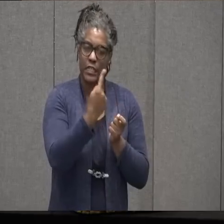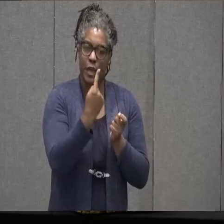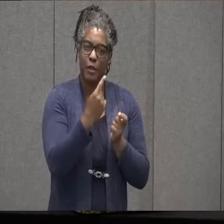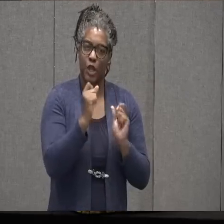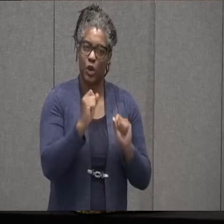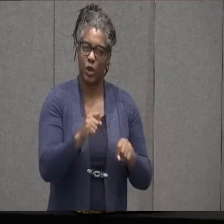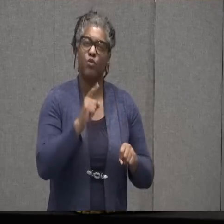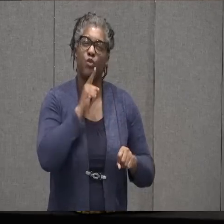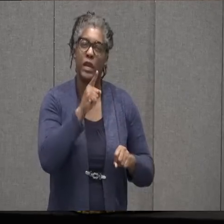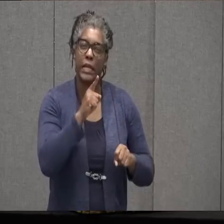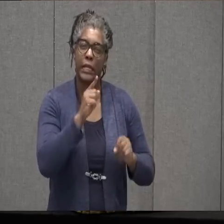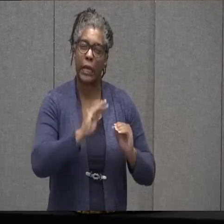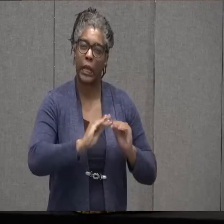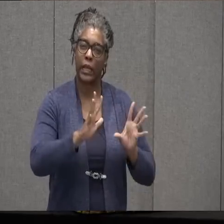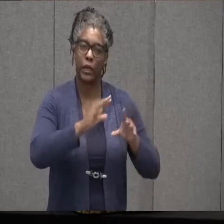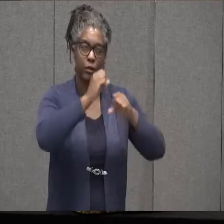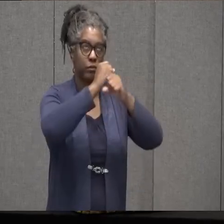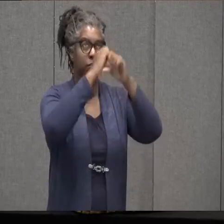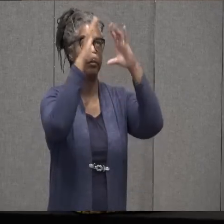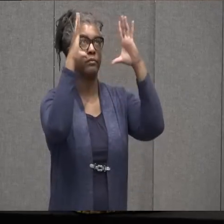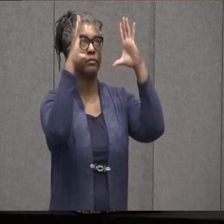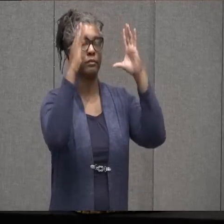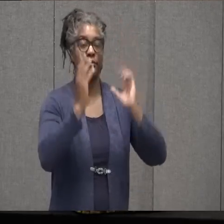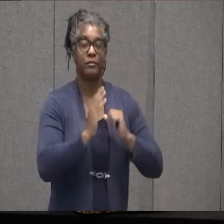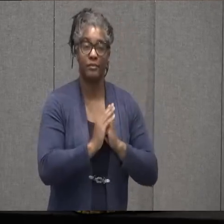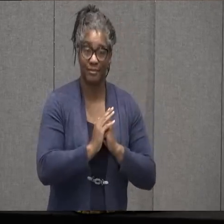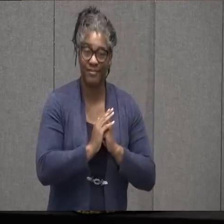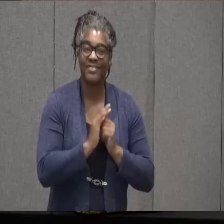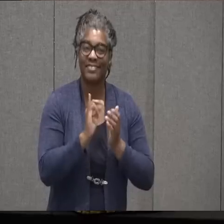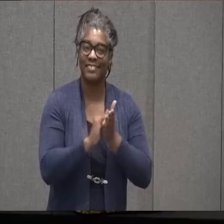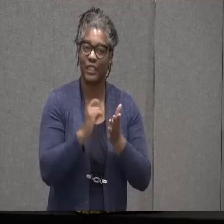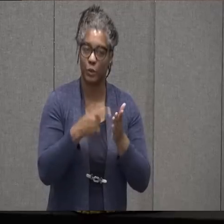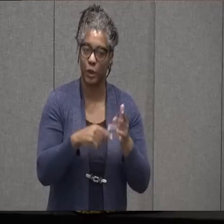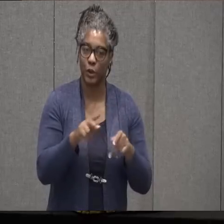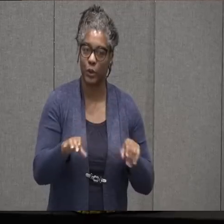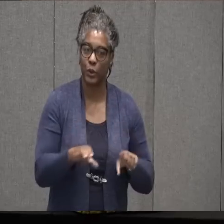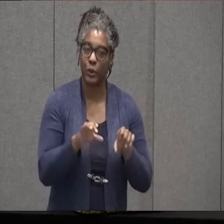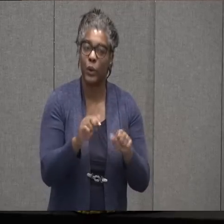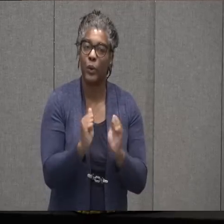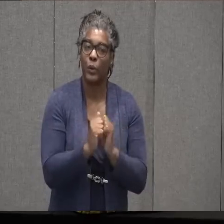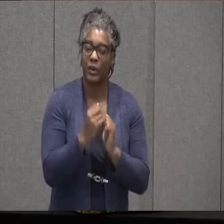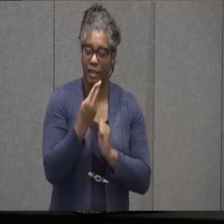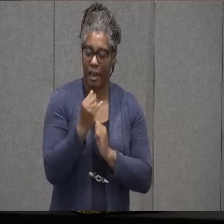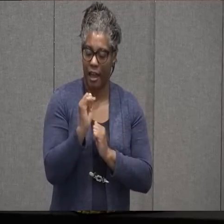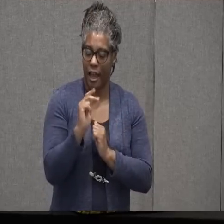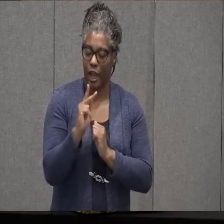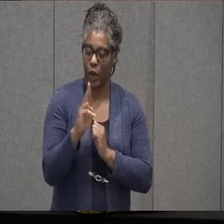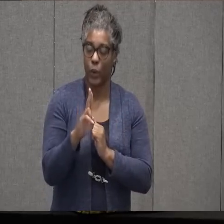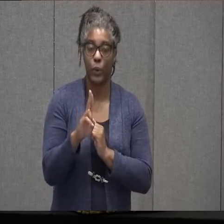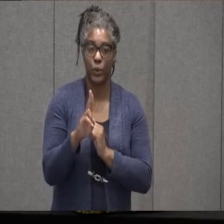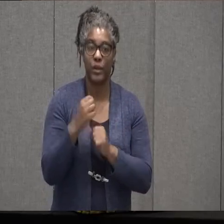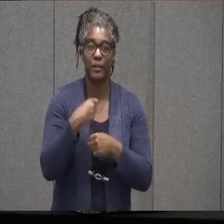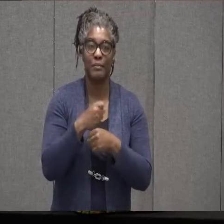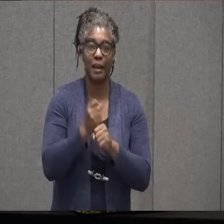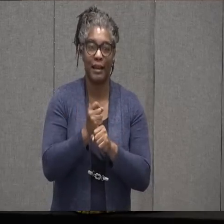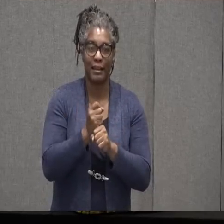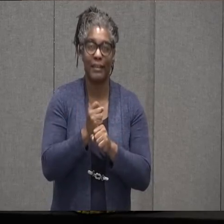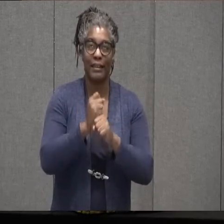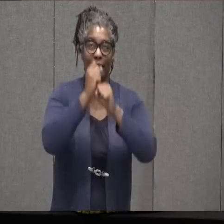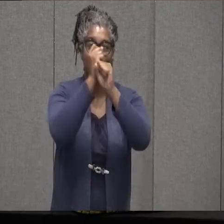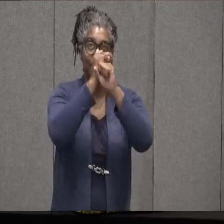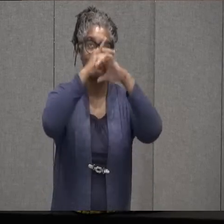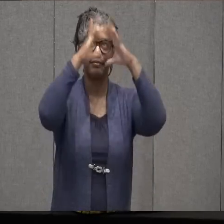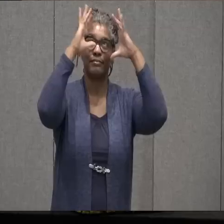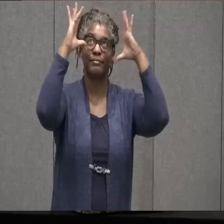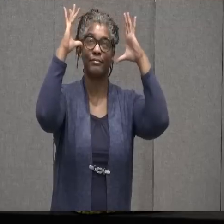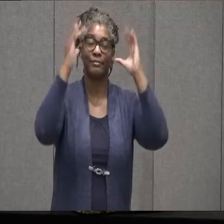So that's what we're gonna do when we write a haiku, is create images. And when haikus started, they